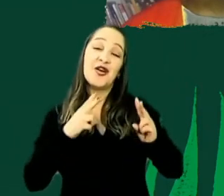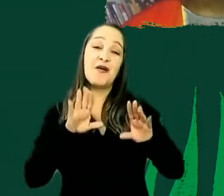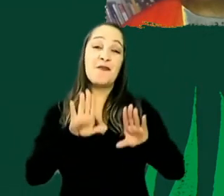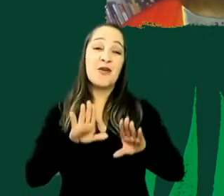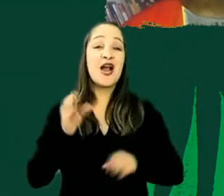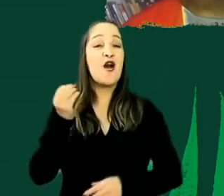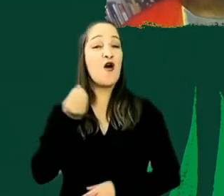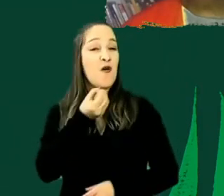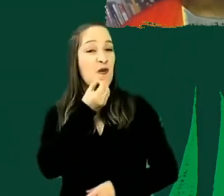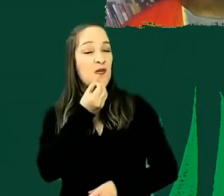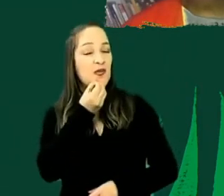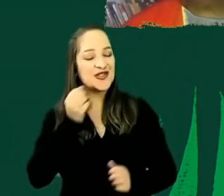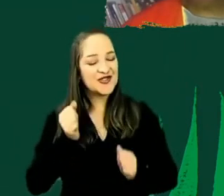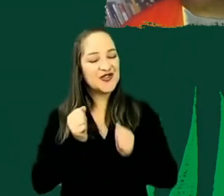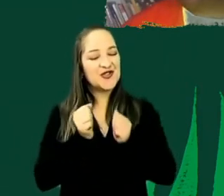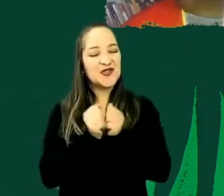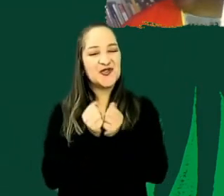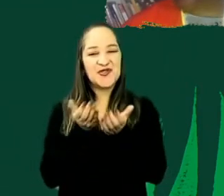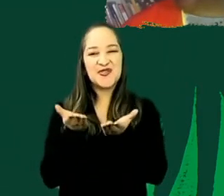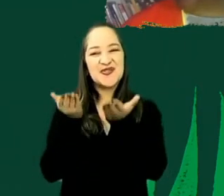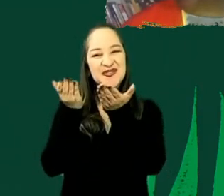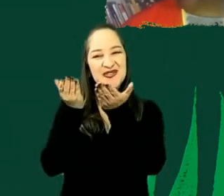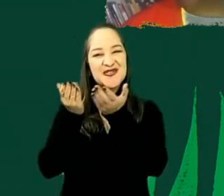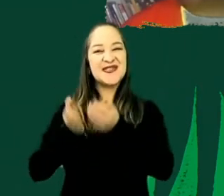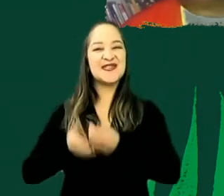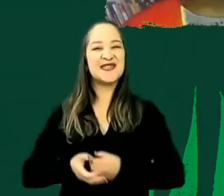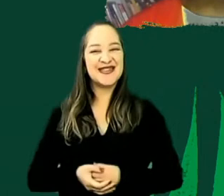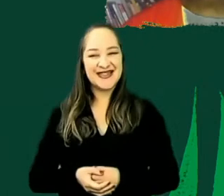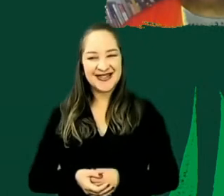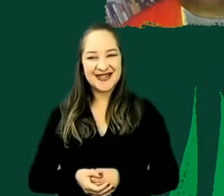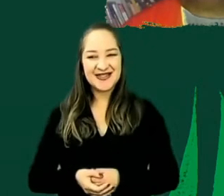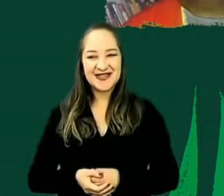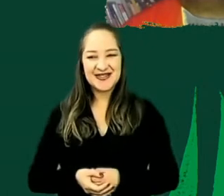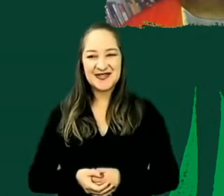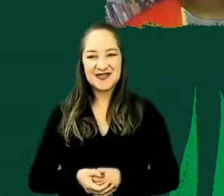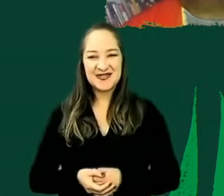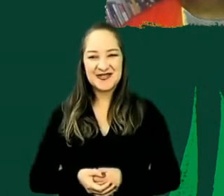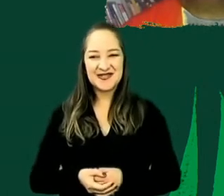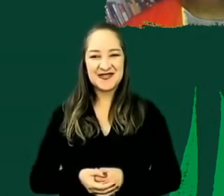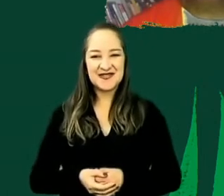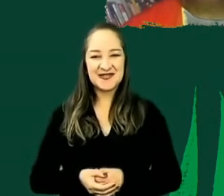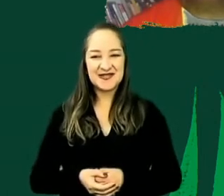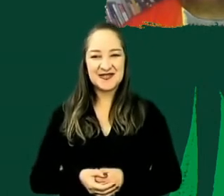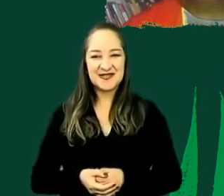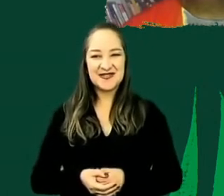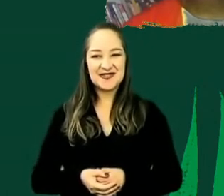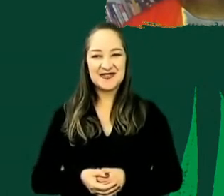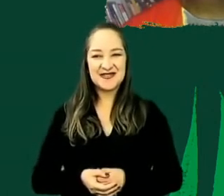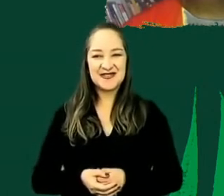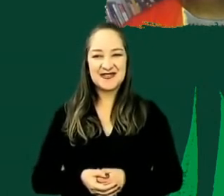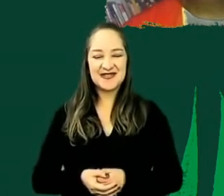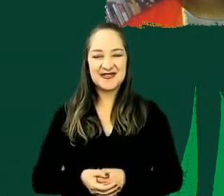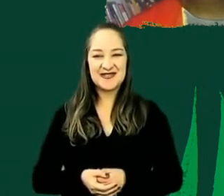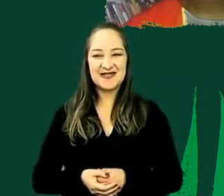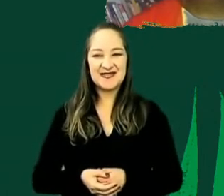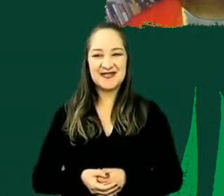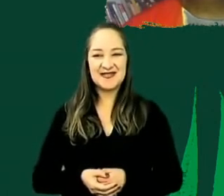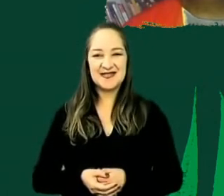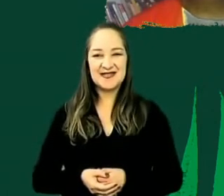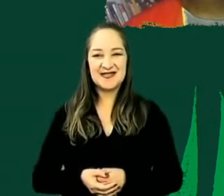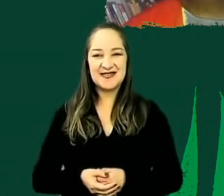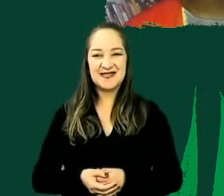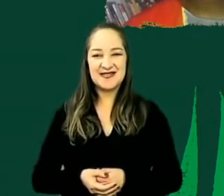this interview. It's a great opportunity for us to join together. My sister, she says in English.